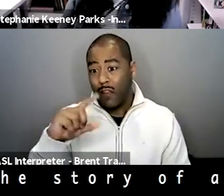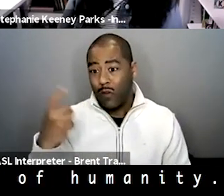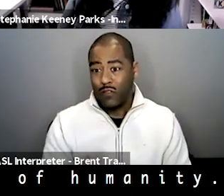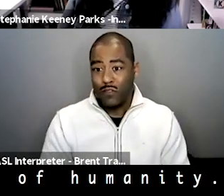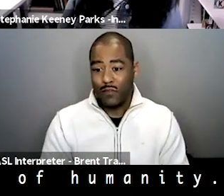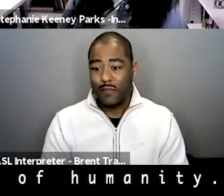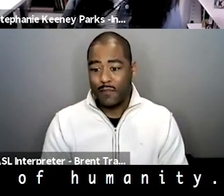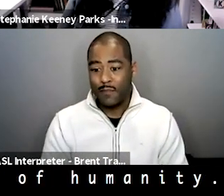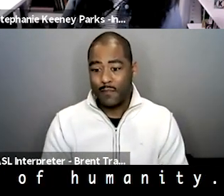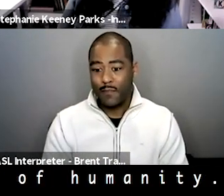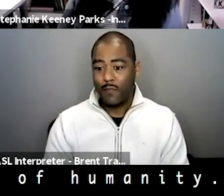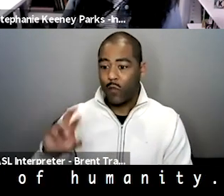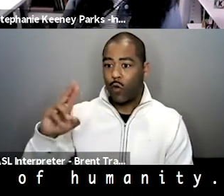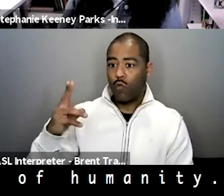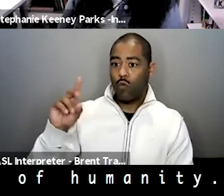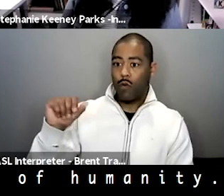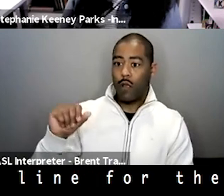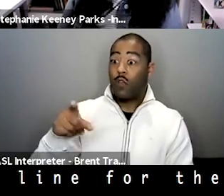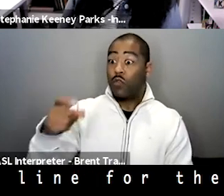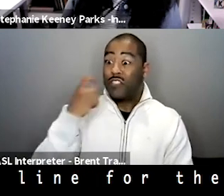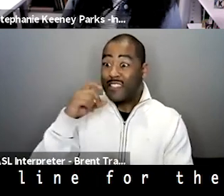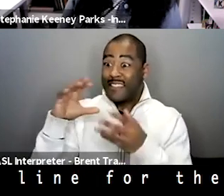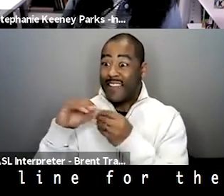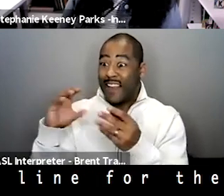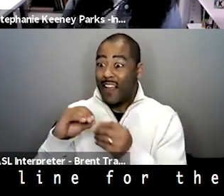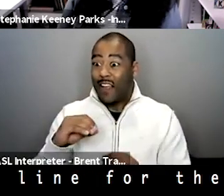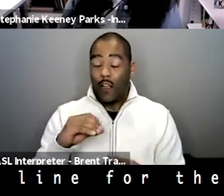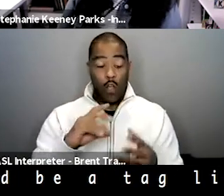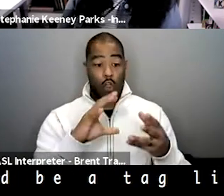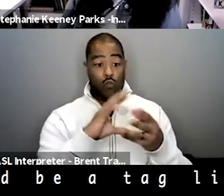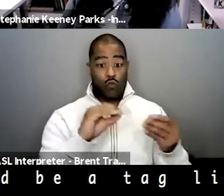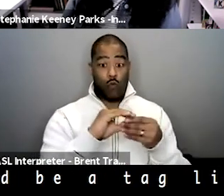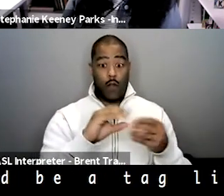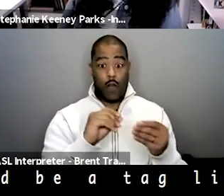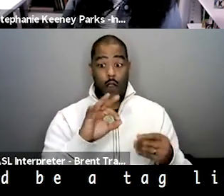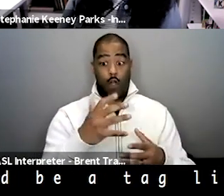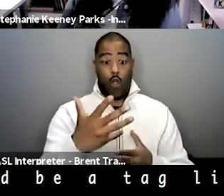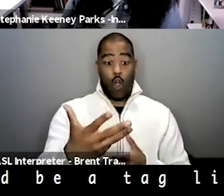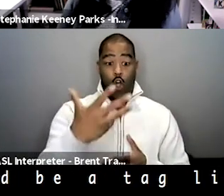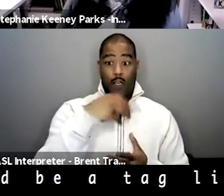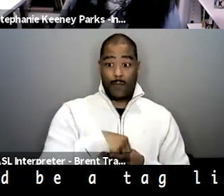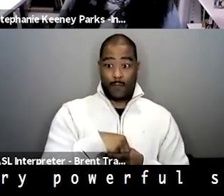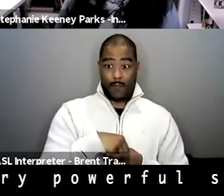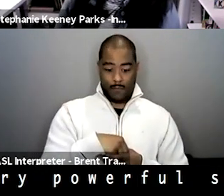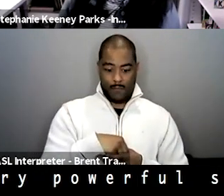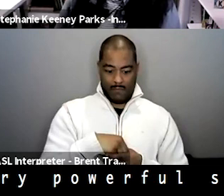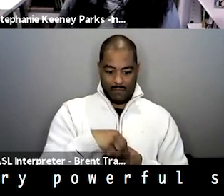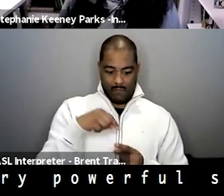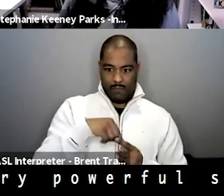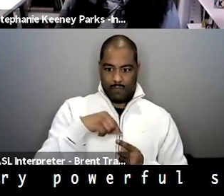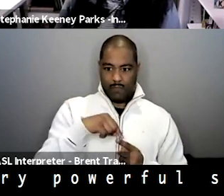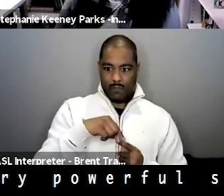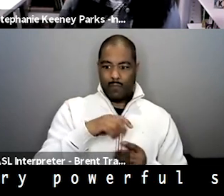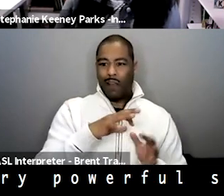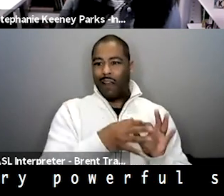that line you just said, the story of autism is the story of humanity. If we had a tagline for the film, that could be a tagline for the